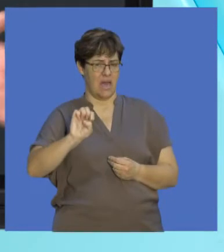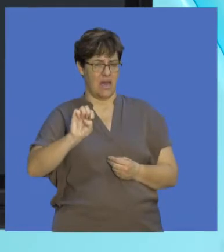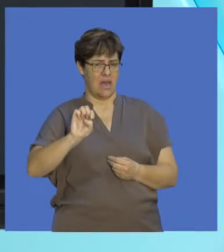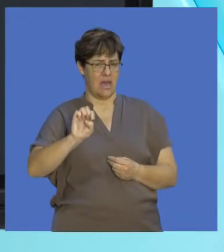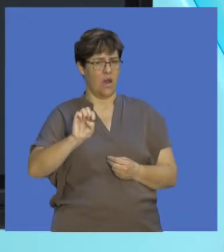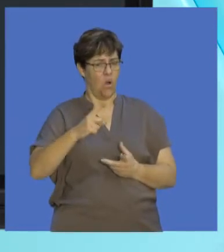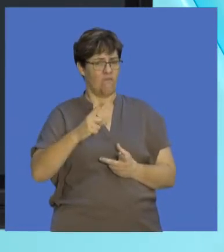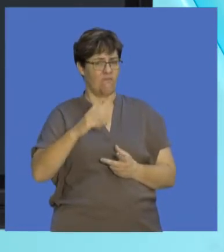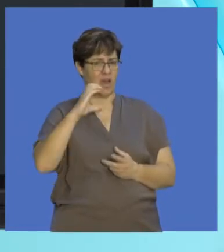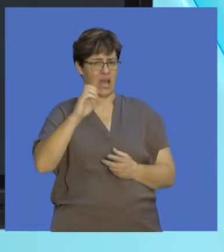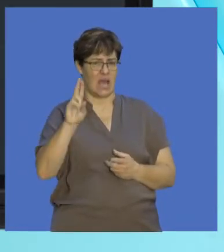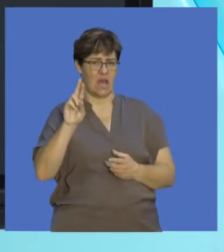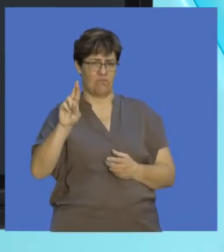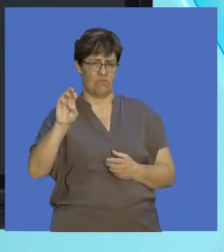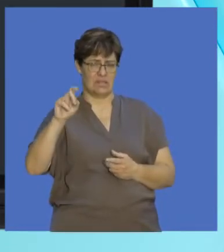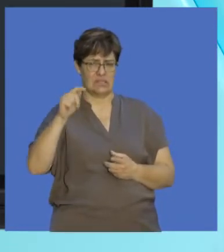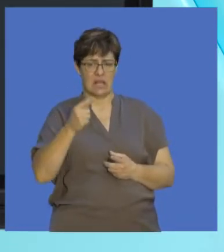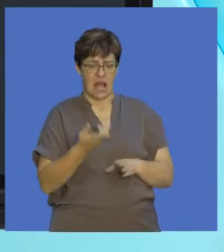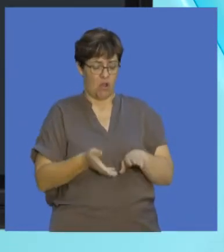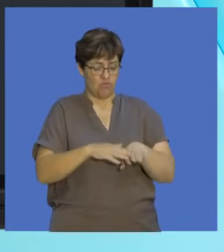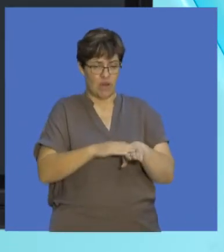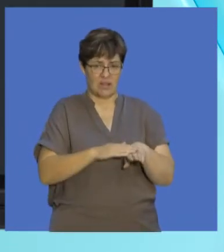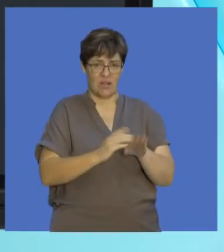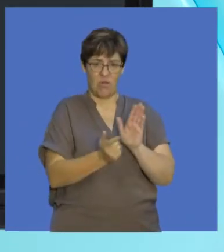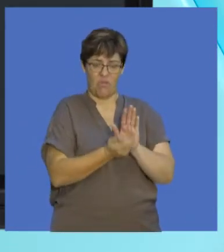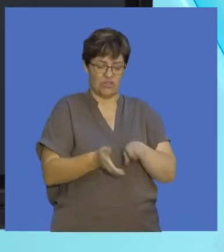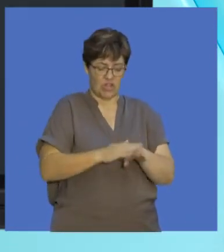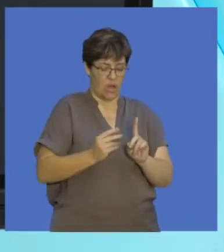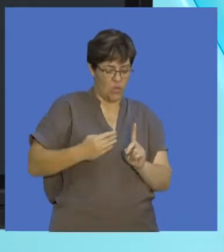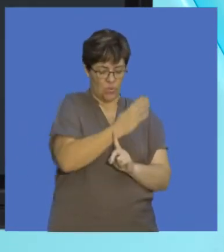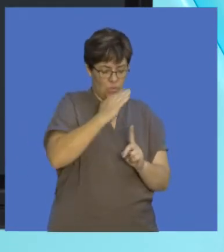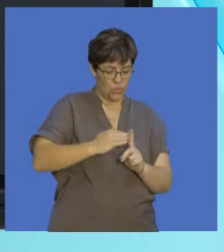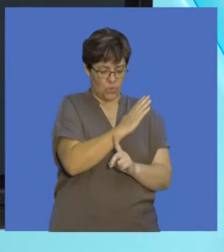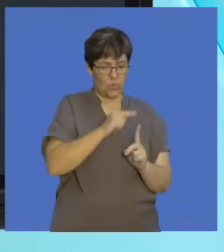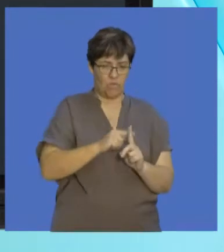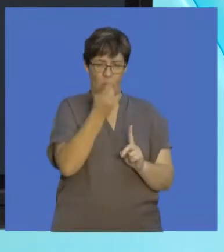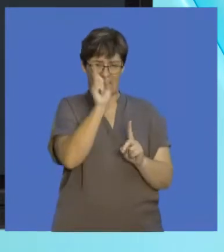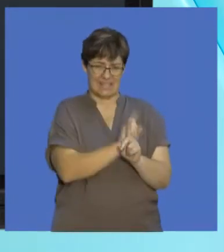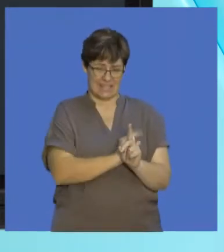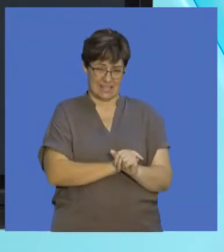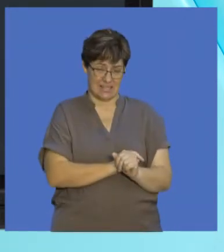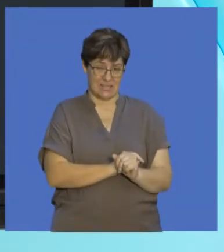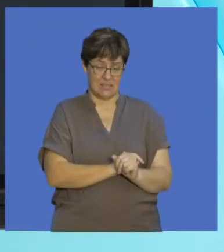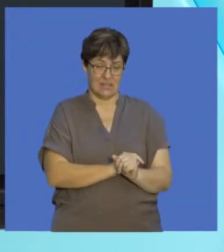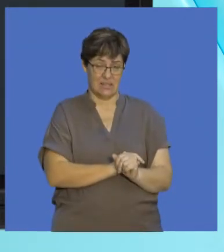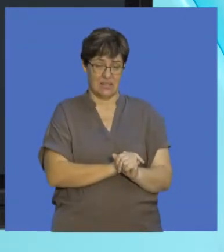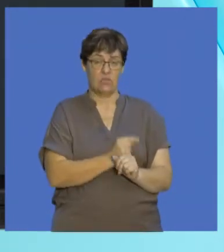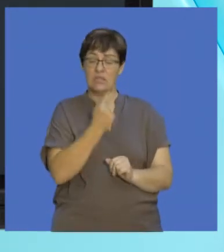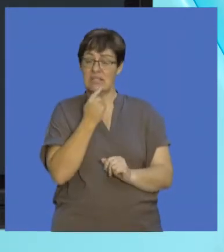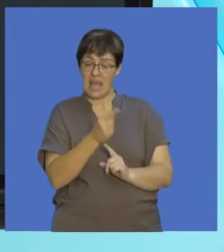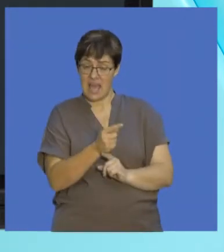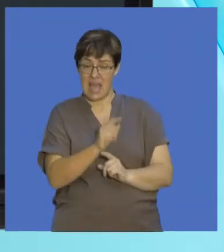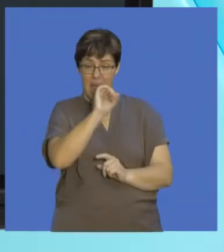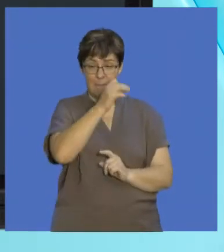current? Understanding that current is rate of flow of charge, or how much charge passes through a point per second.